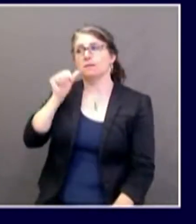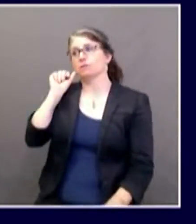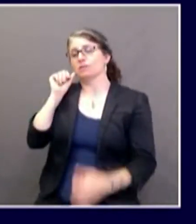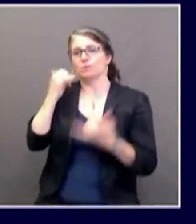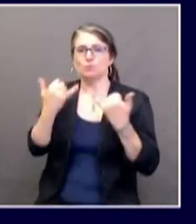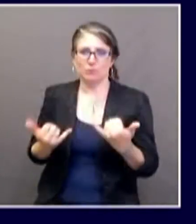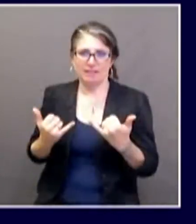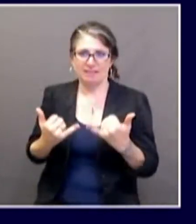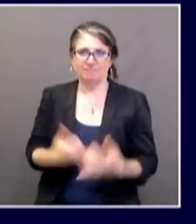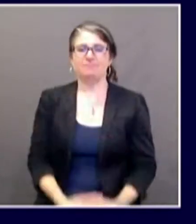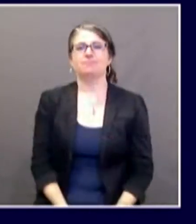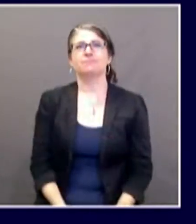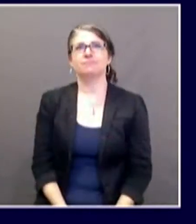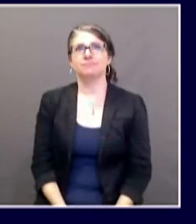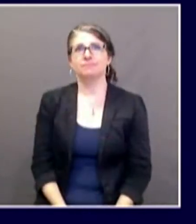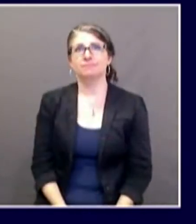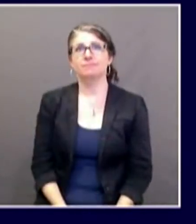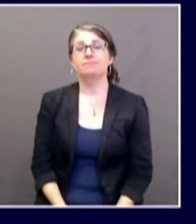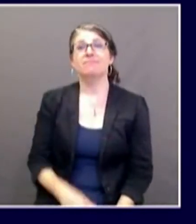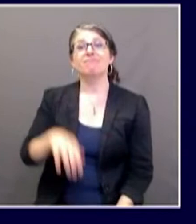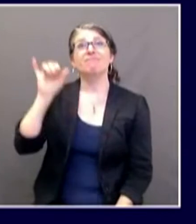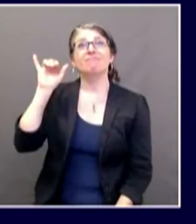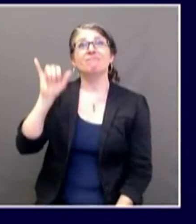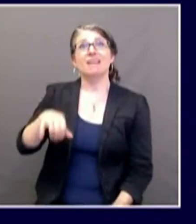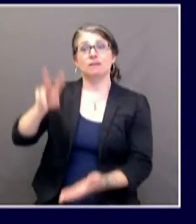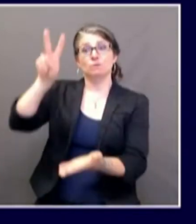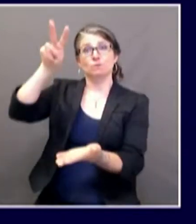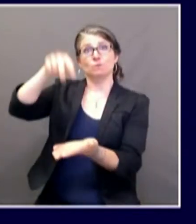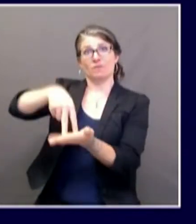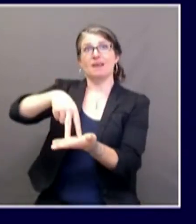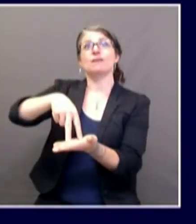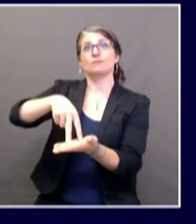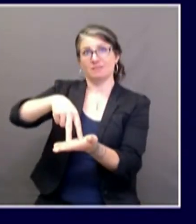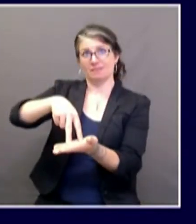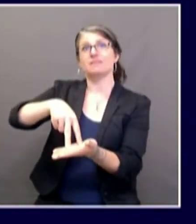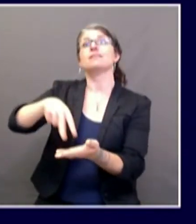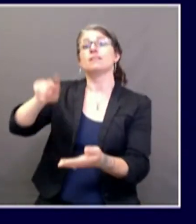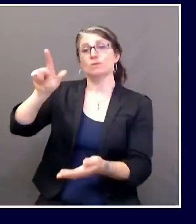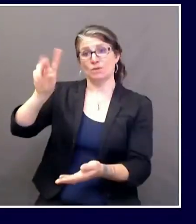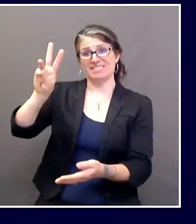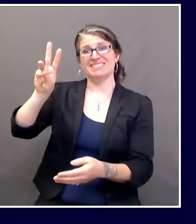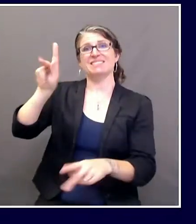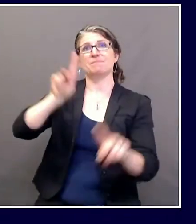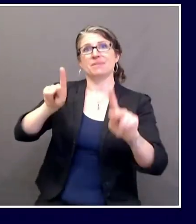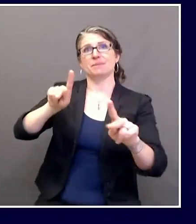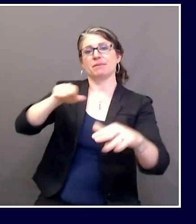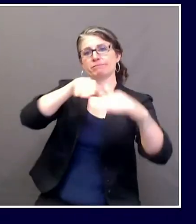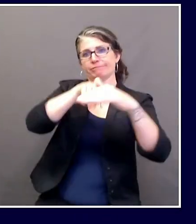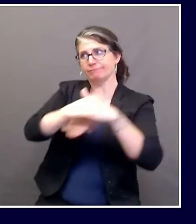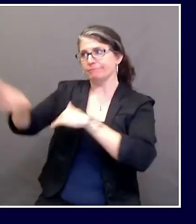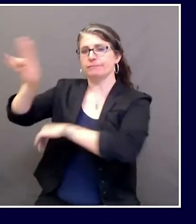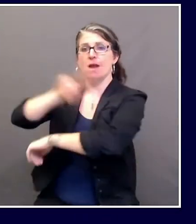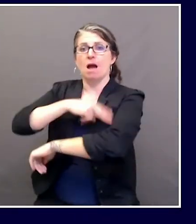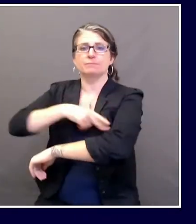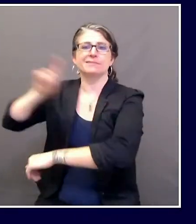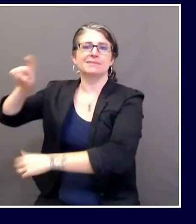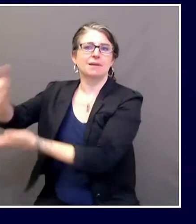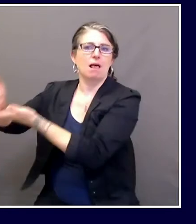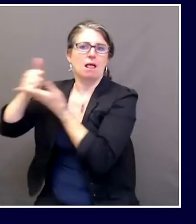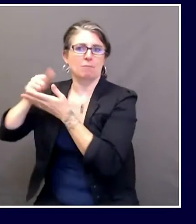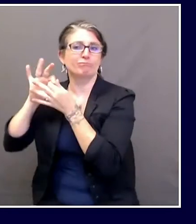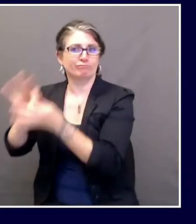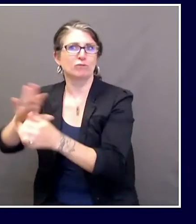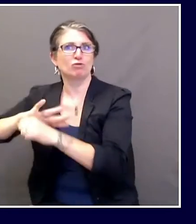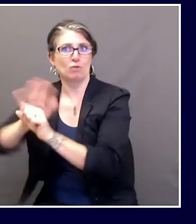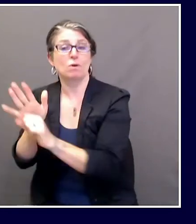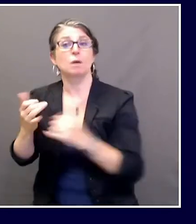Cumulatively, 2,026 people have been hospitalized. And right now in the state, 87 people